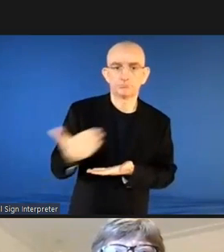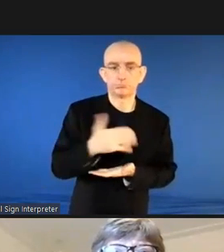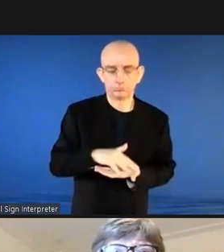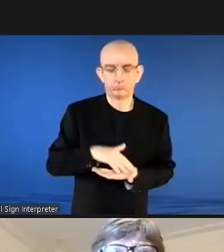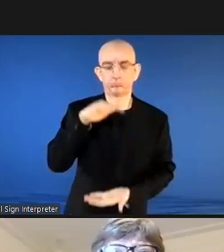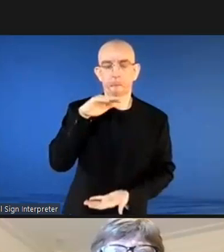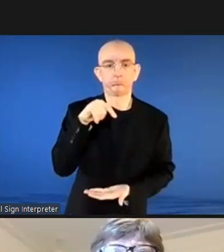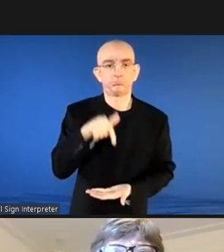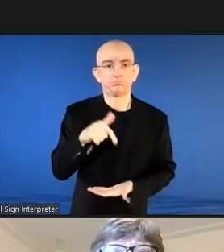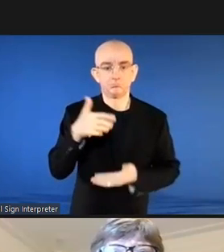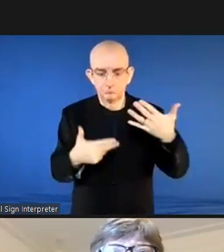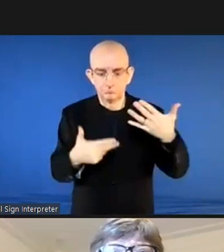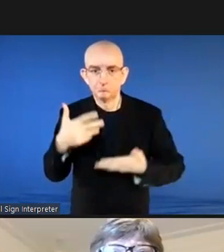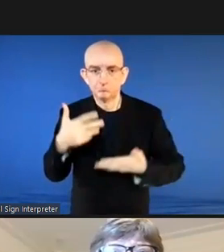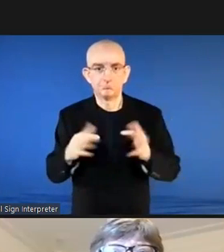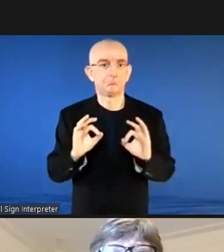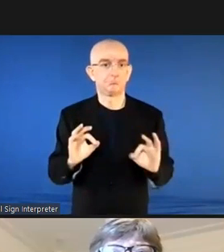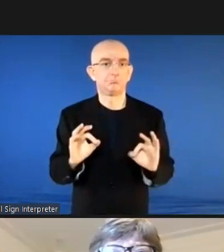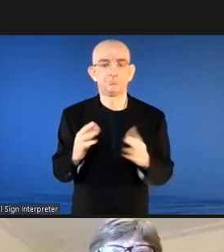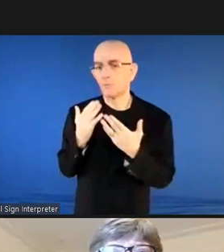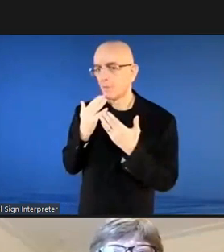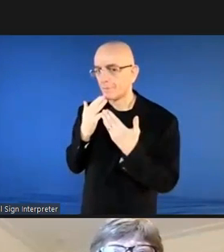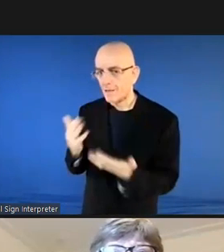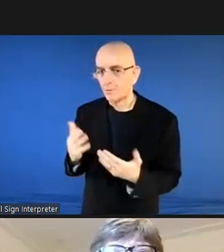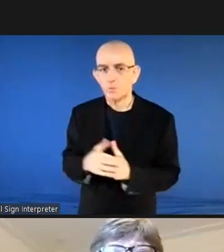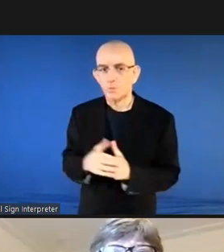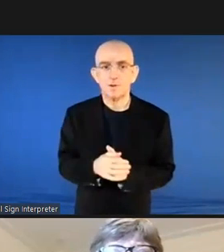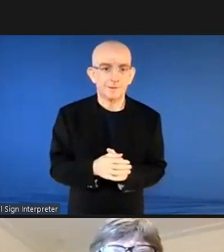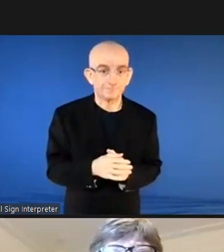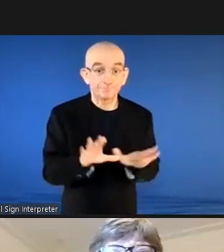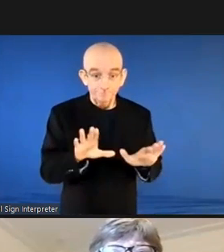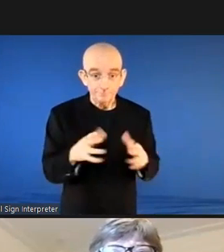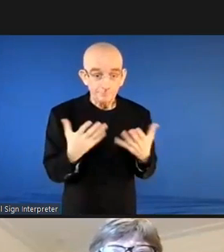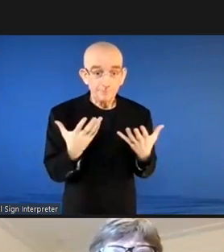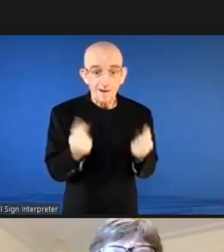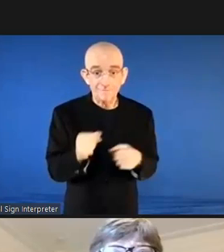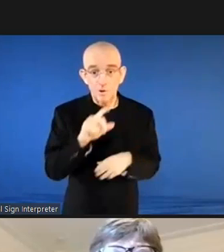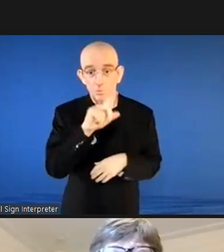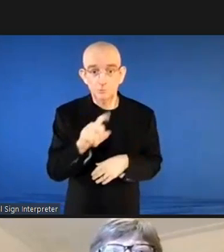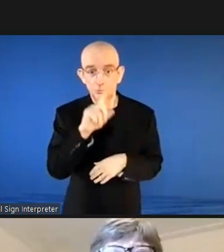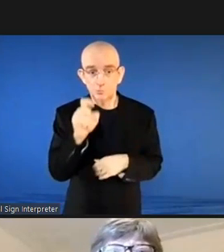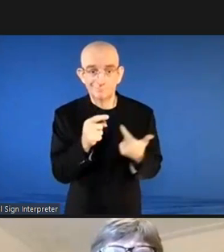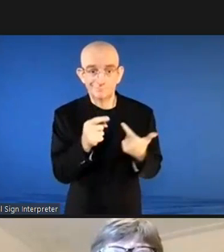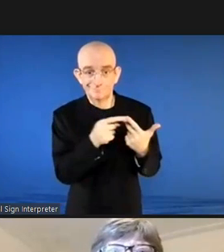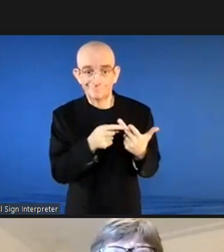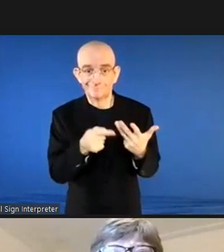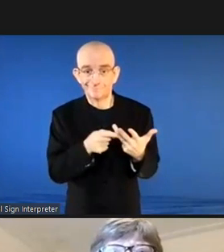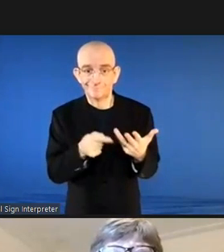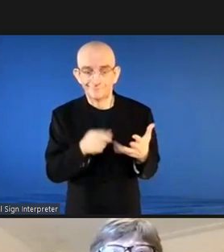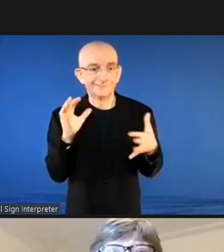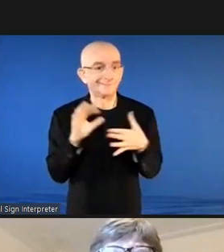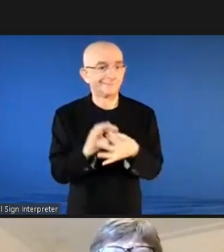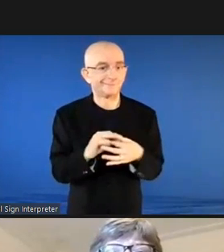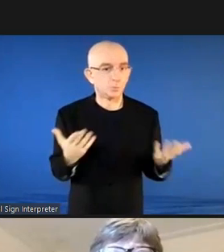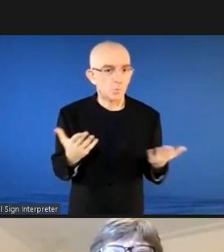come in about the position of kind of changes within UK aid, the news recently that the